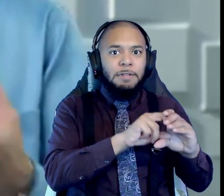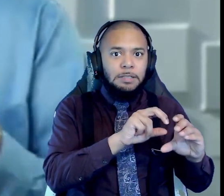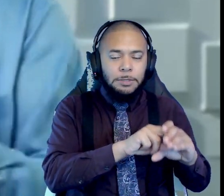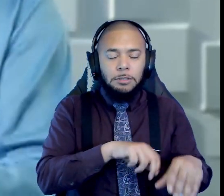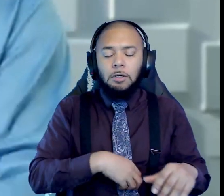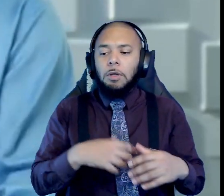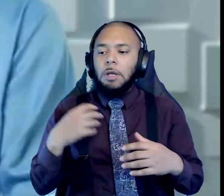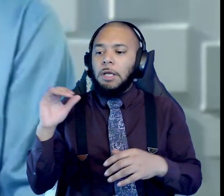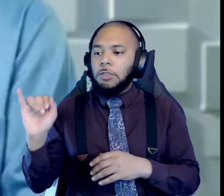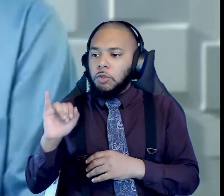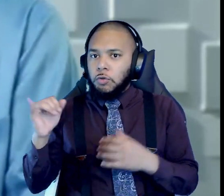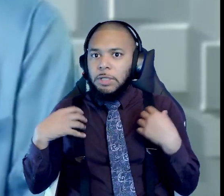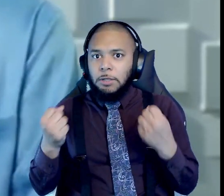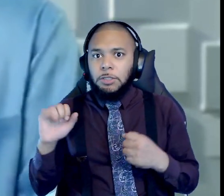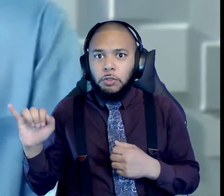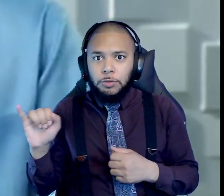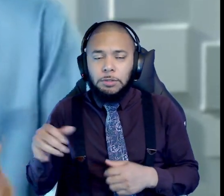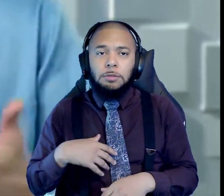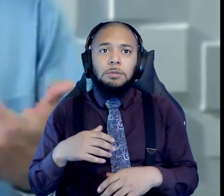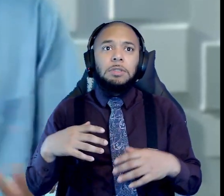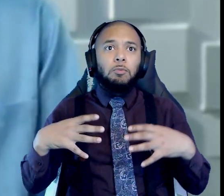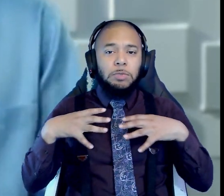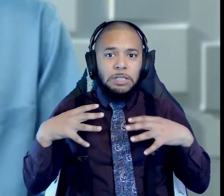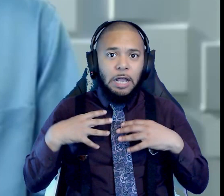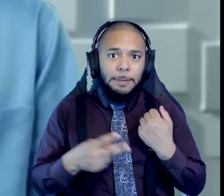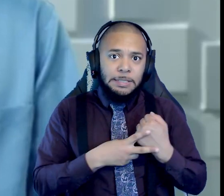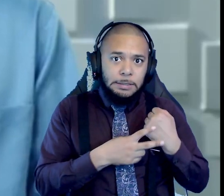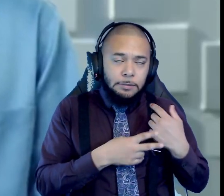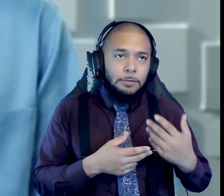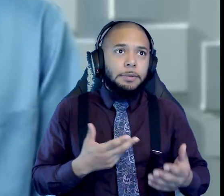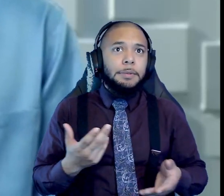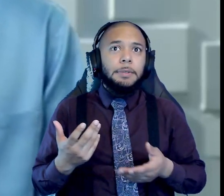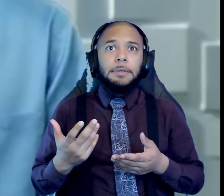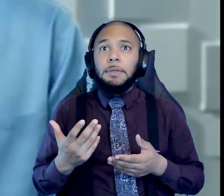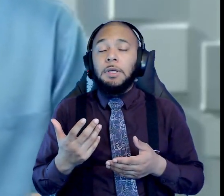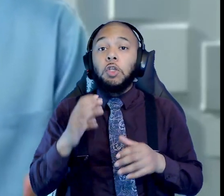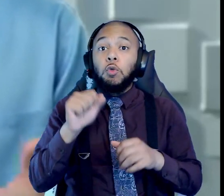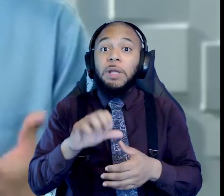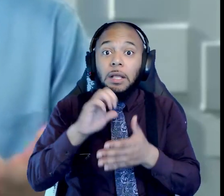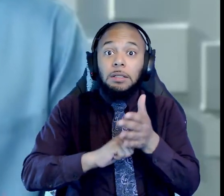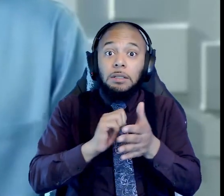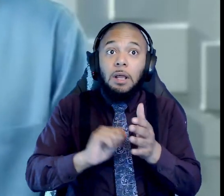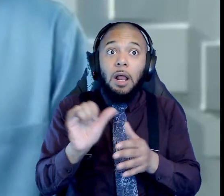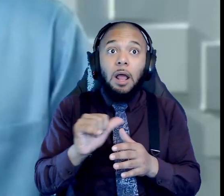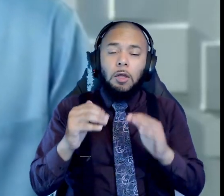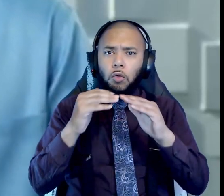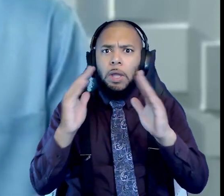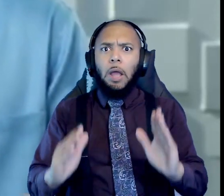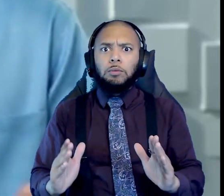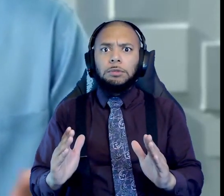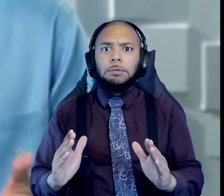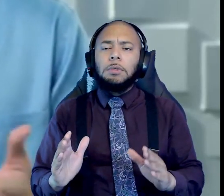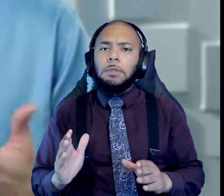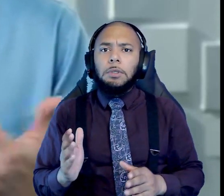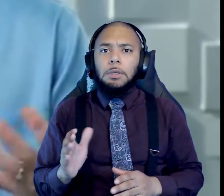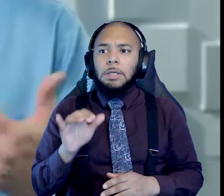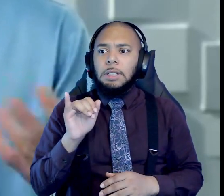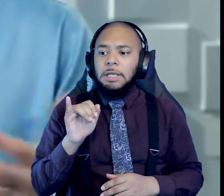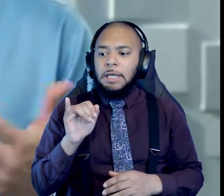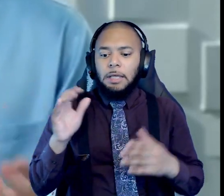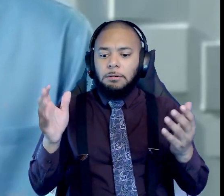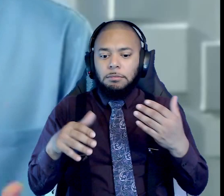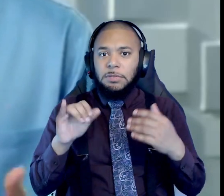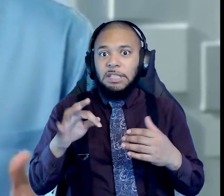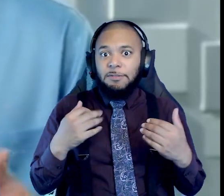insurance if it's actually saving for retirement you can even deduct things like like your house if you're paying you know in